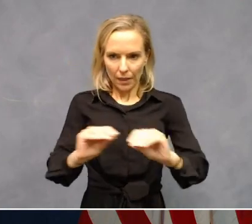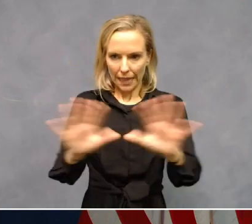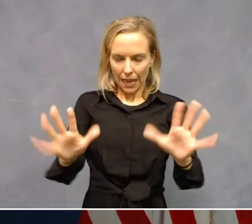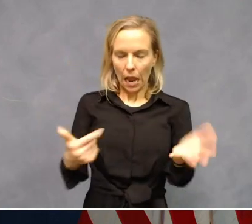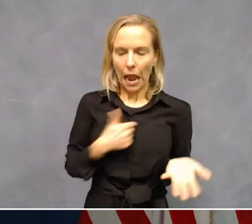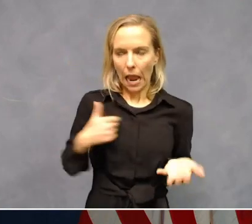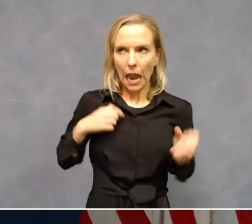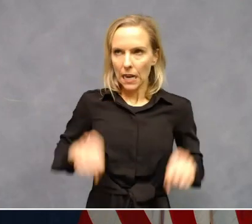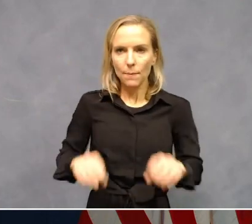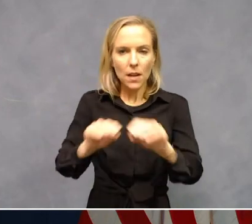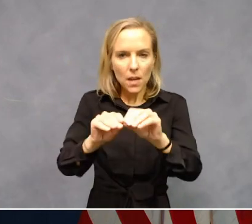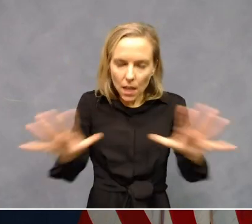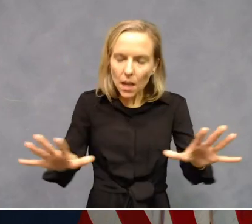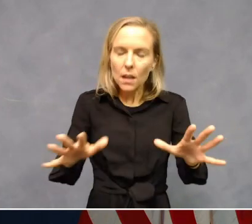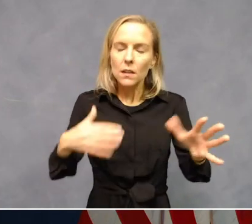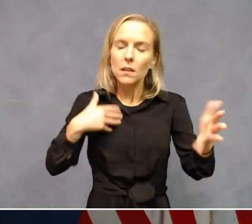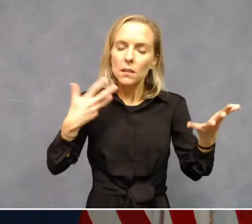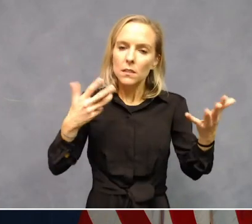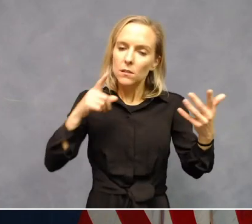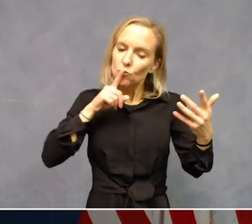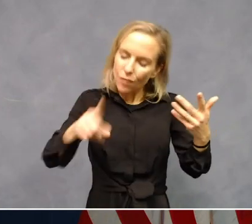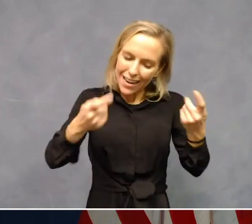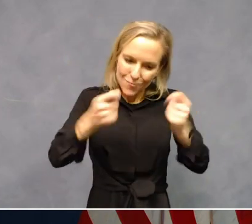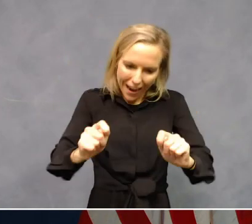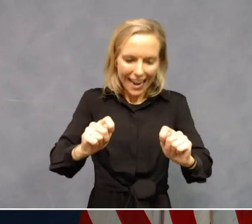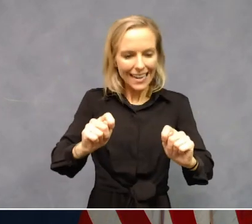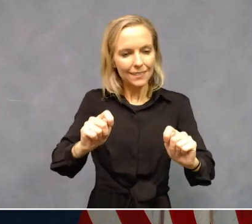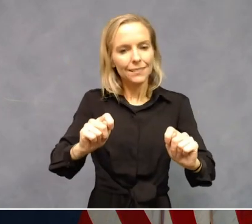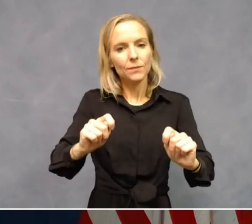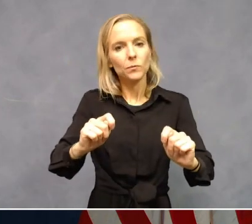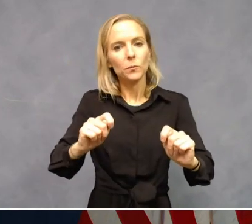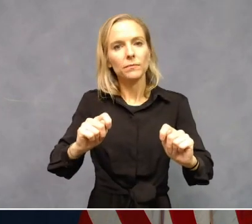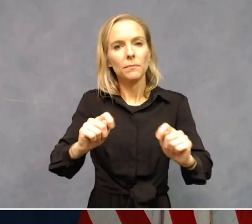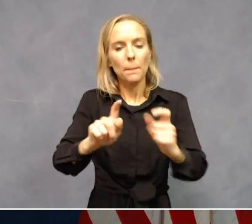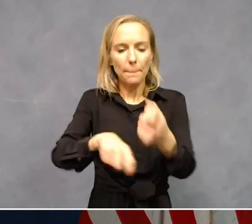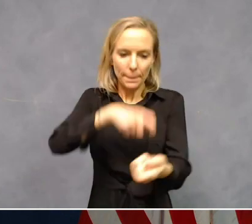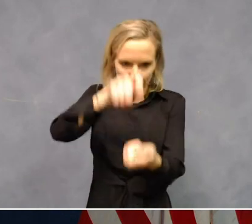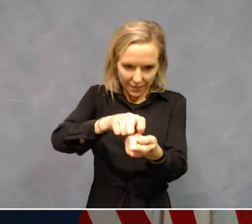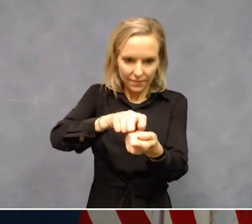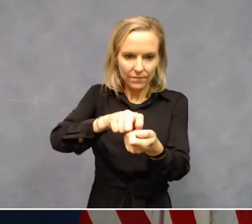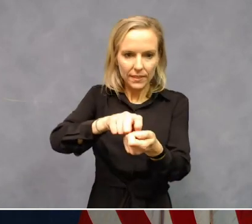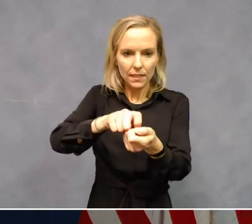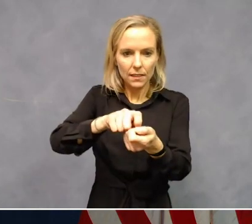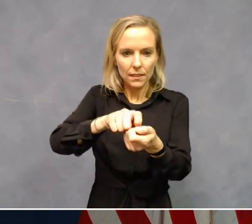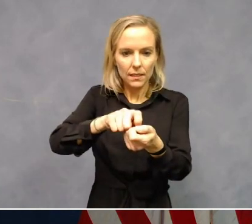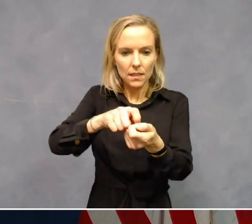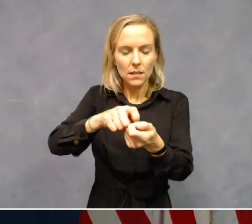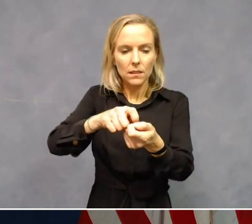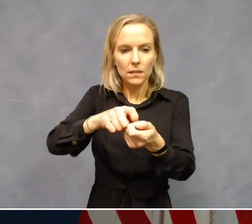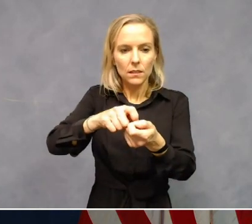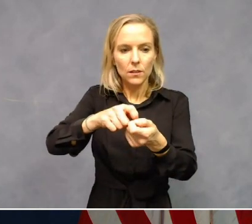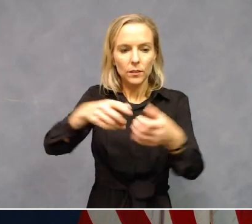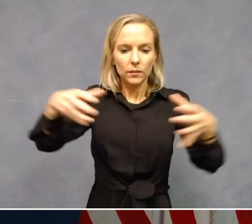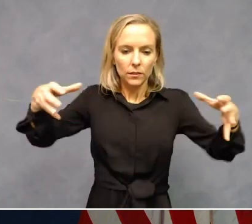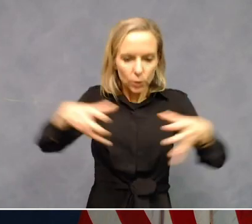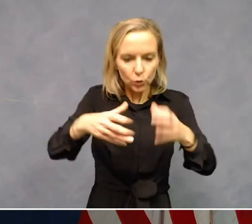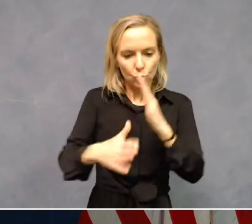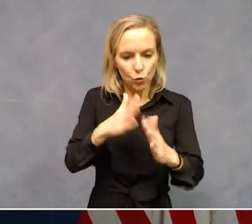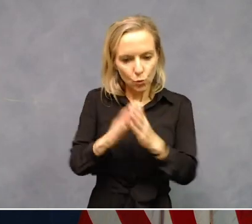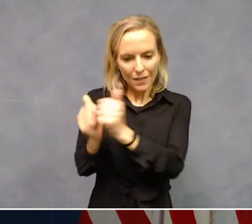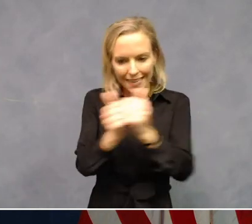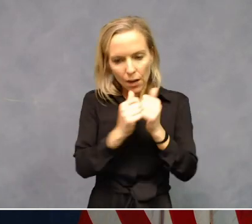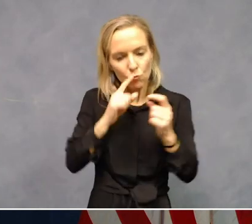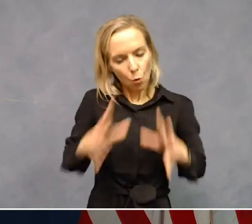clearer on it, of this, is to try to bring a specific individual, smaller community together to take ownership